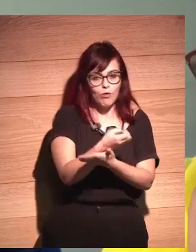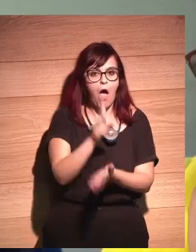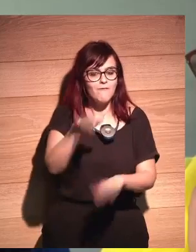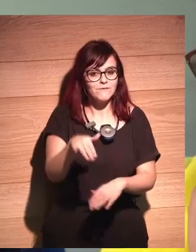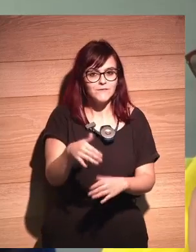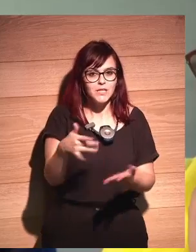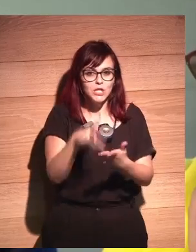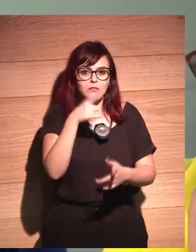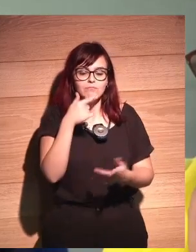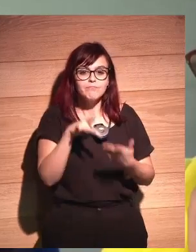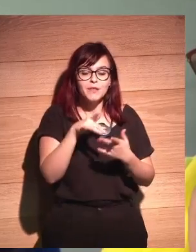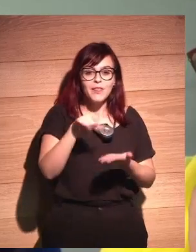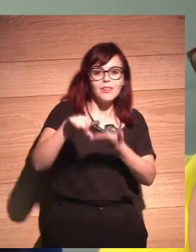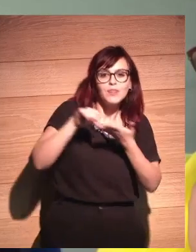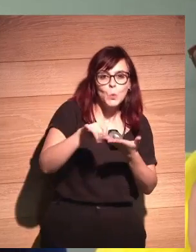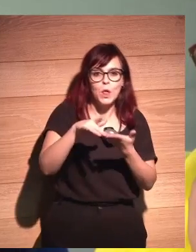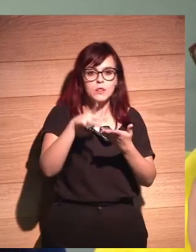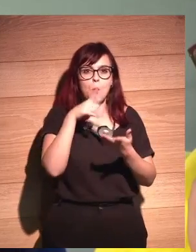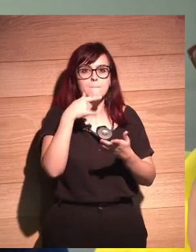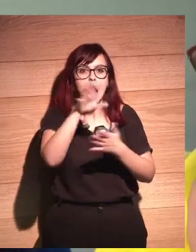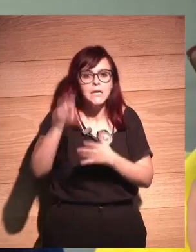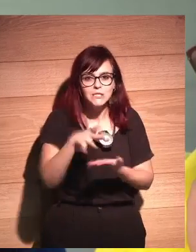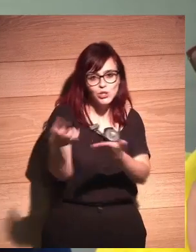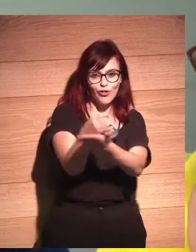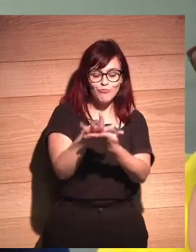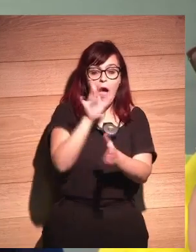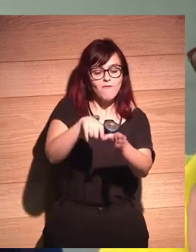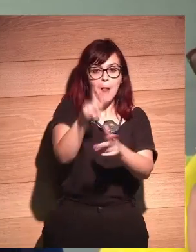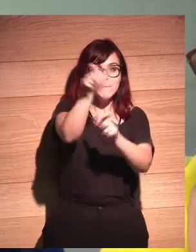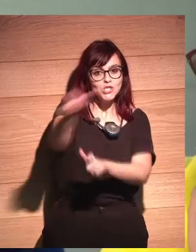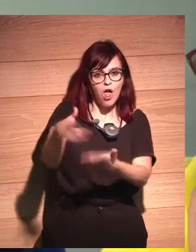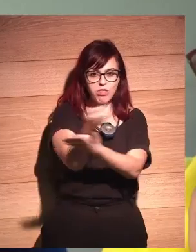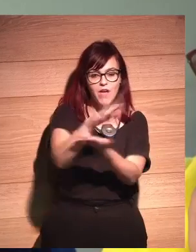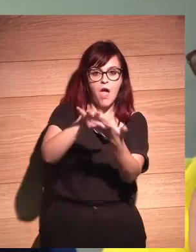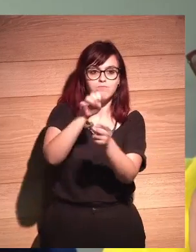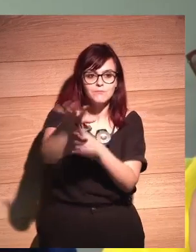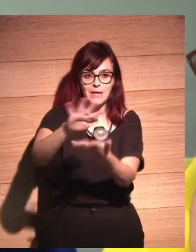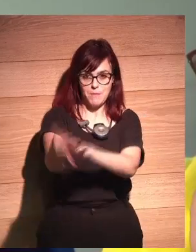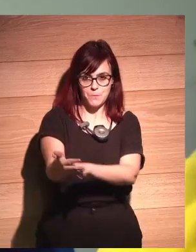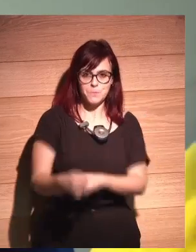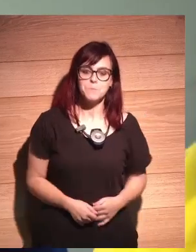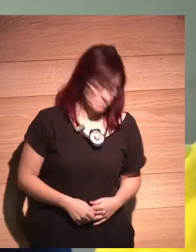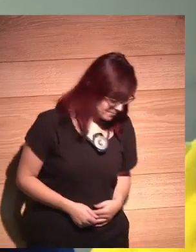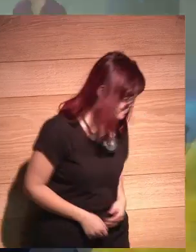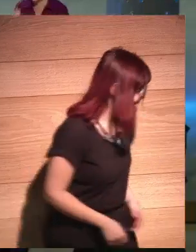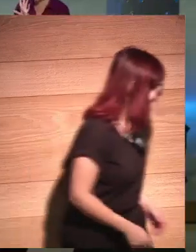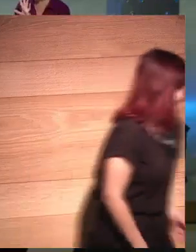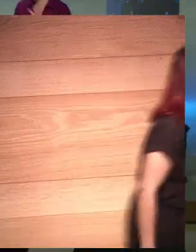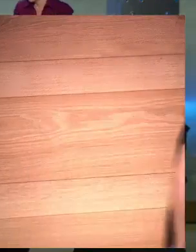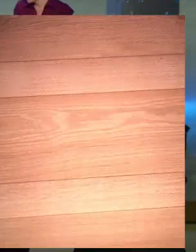are people. People make cities, countries, institutions, and what we have to change is people and not countries or